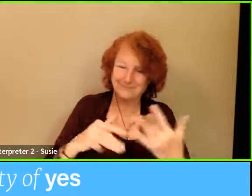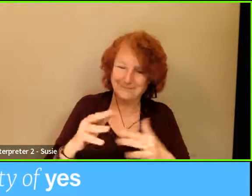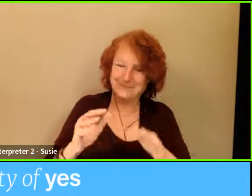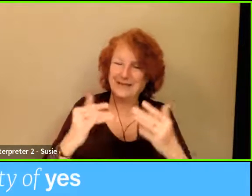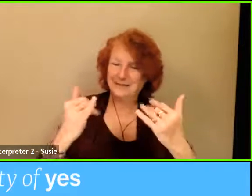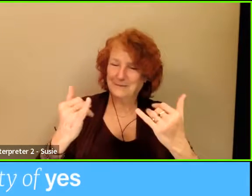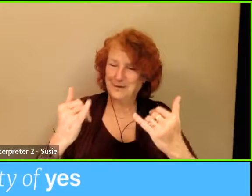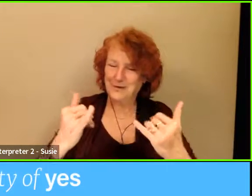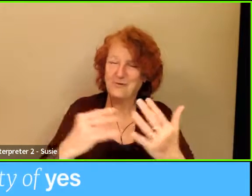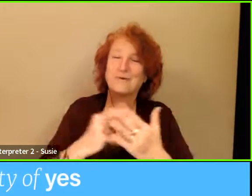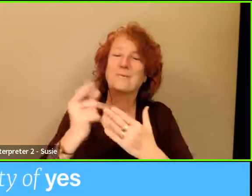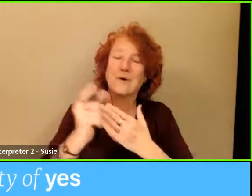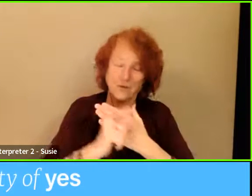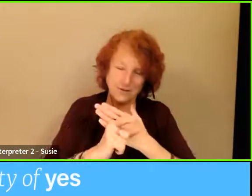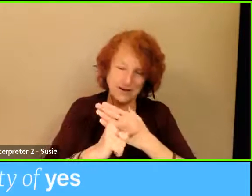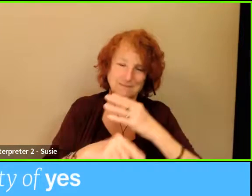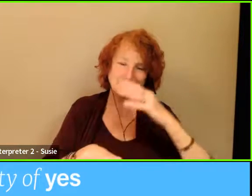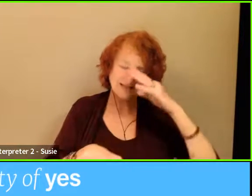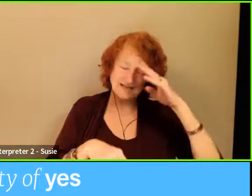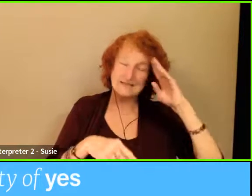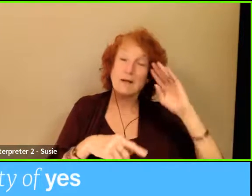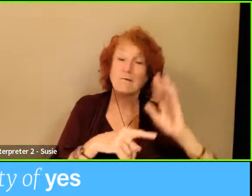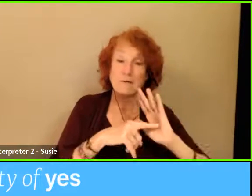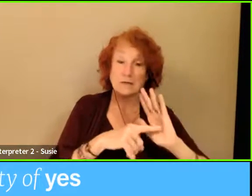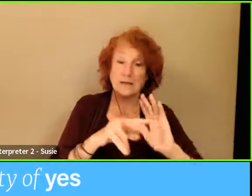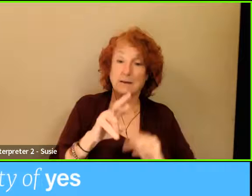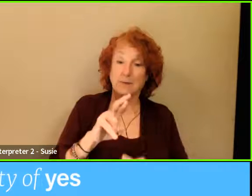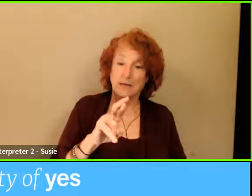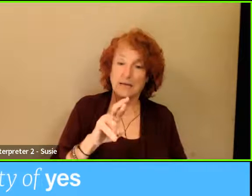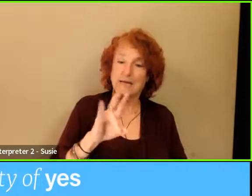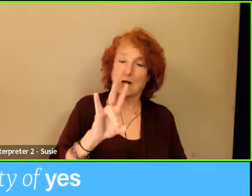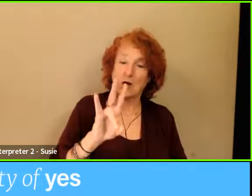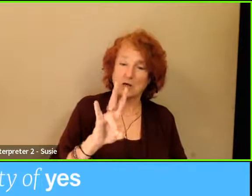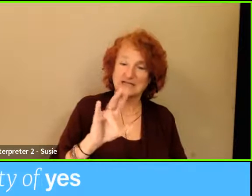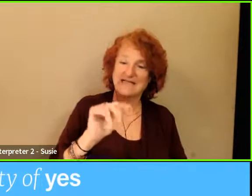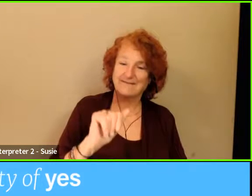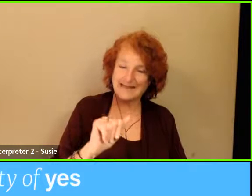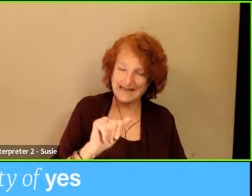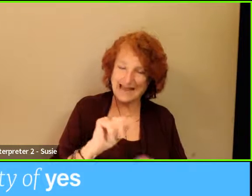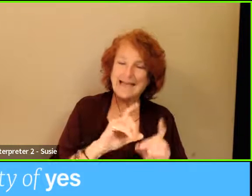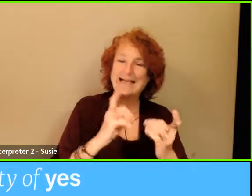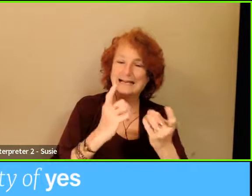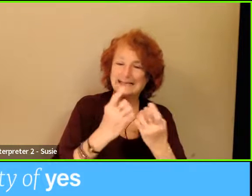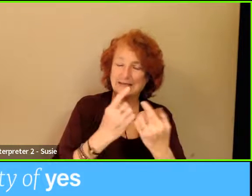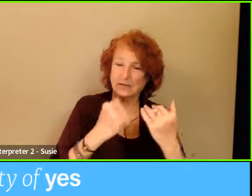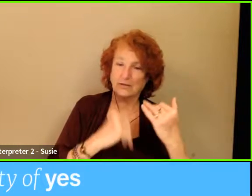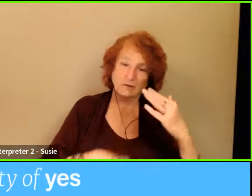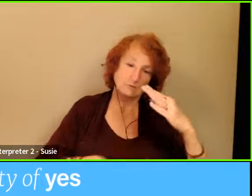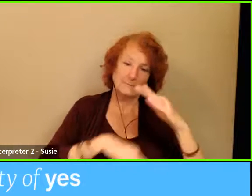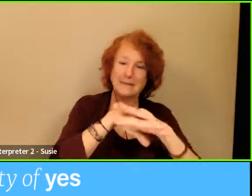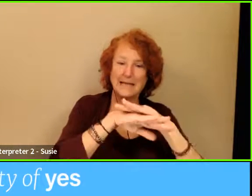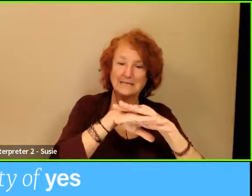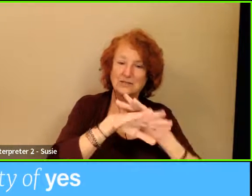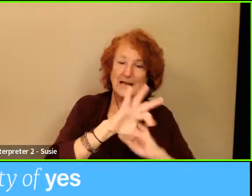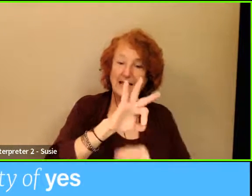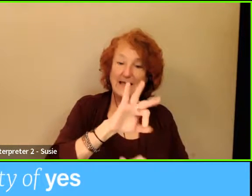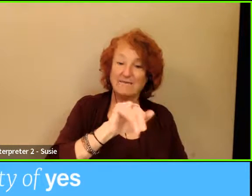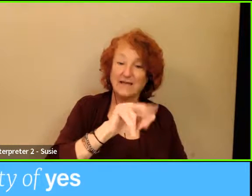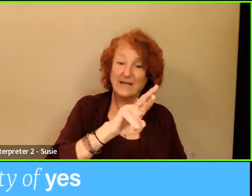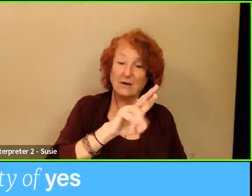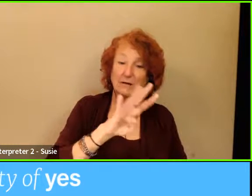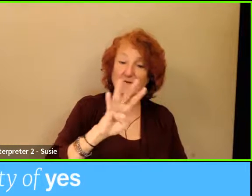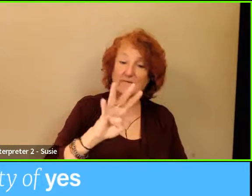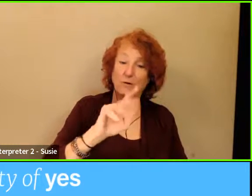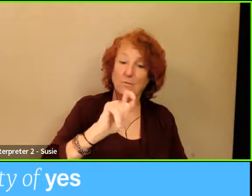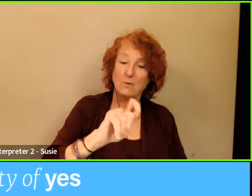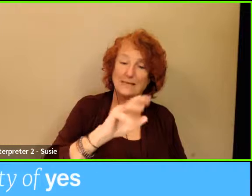walked through, for example, like an R7A district, the current max MIH FAR for that district is 4.6. But